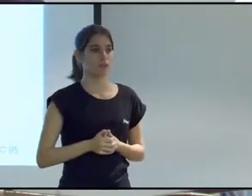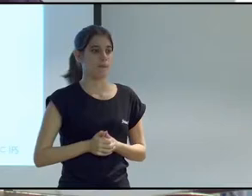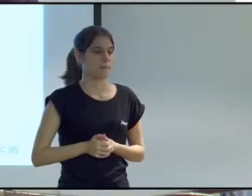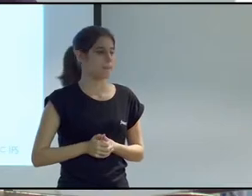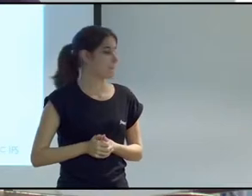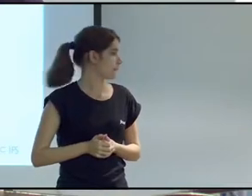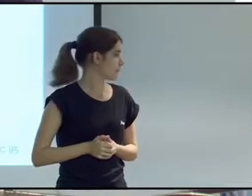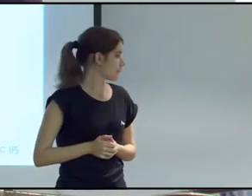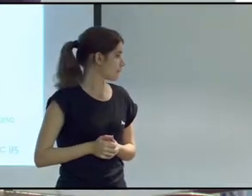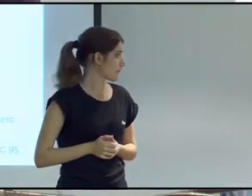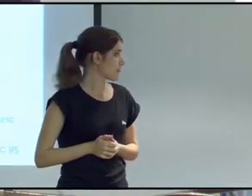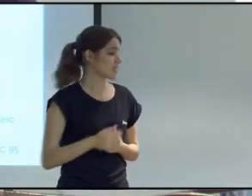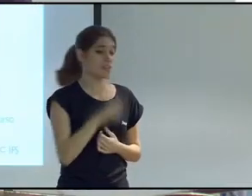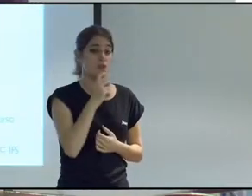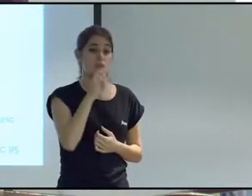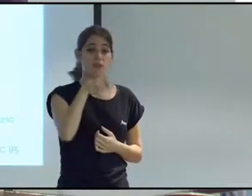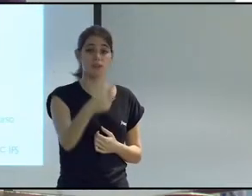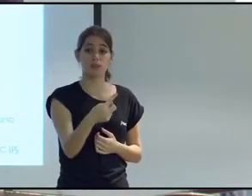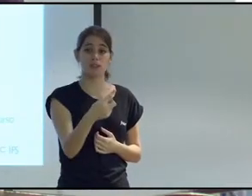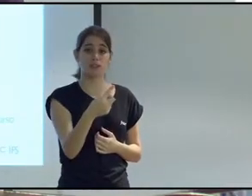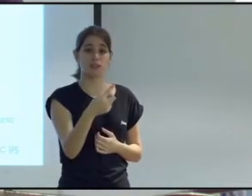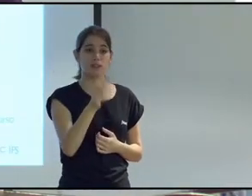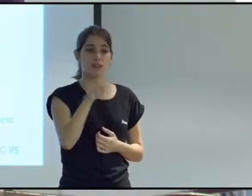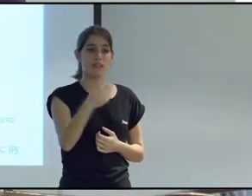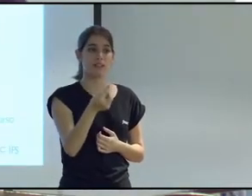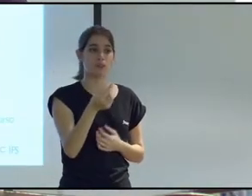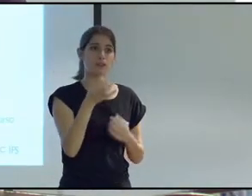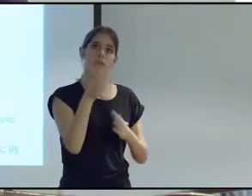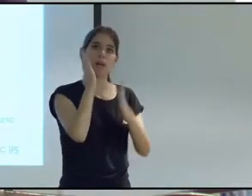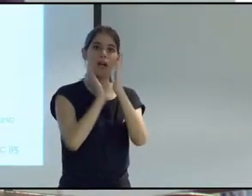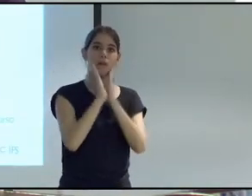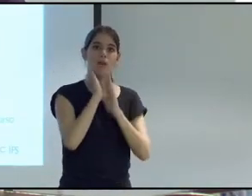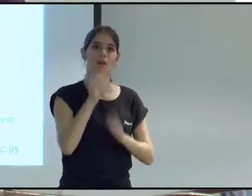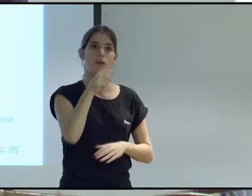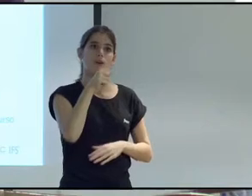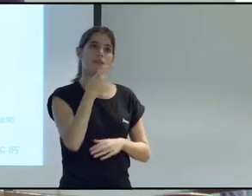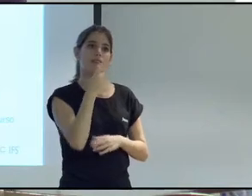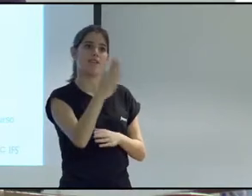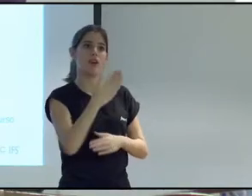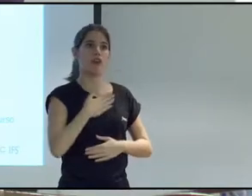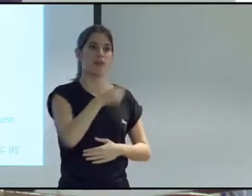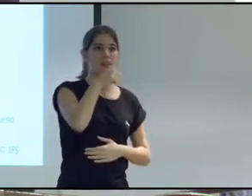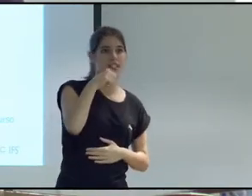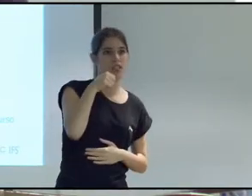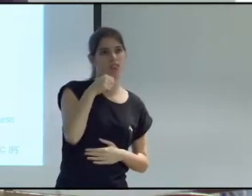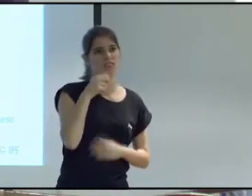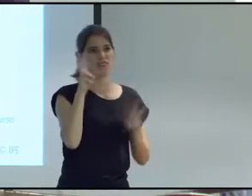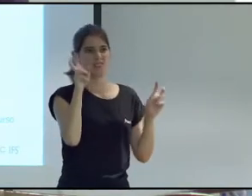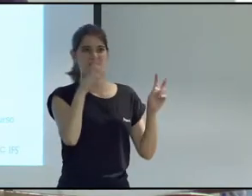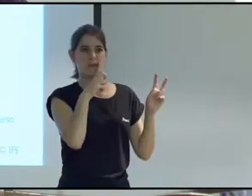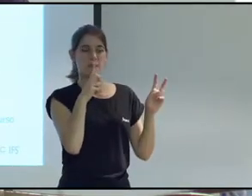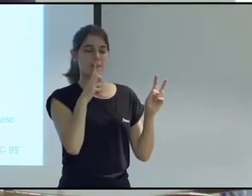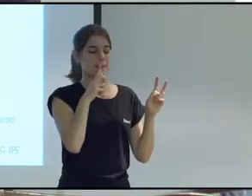capabilities, how and capacities, how they arise, and how people show it a reflection of my